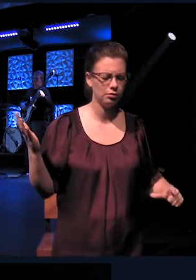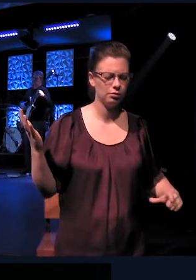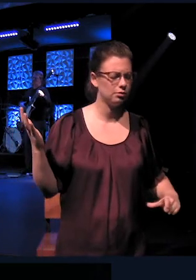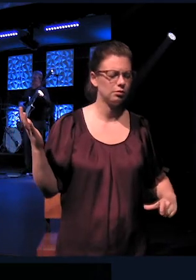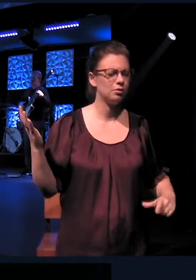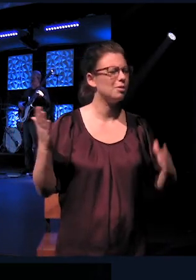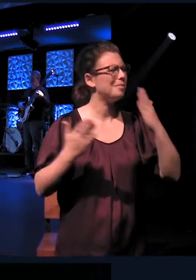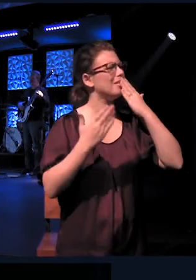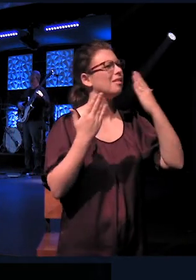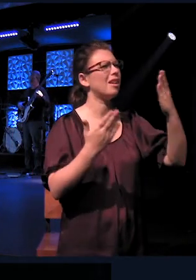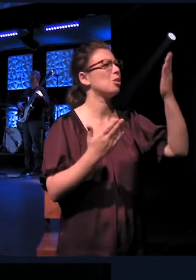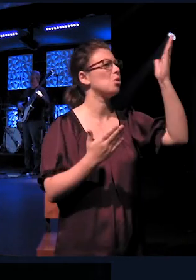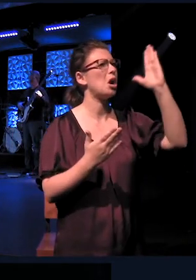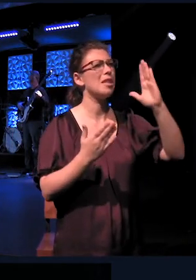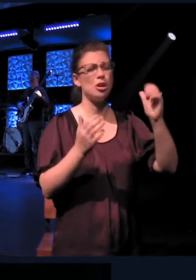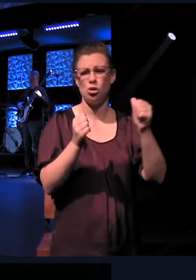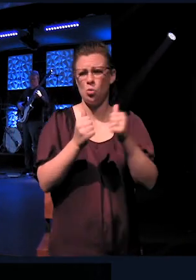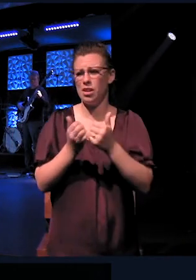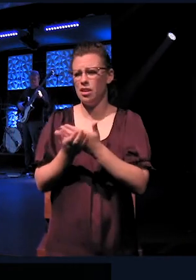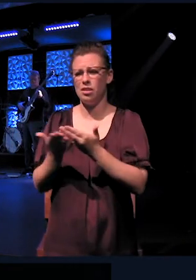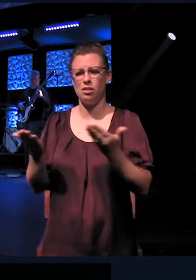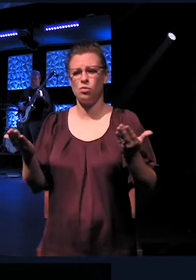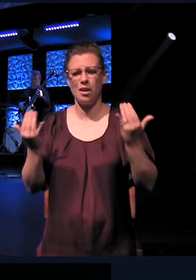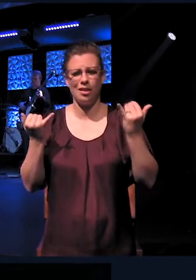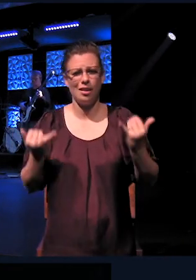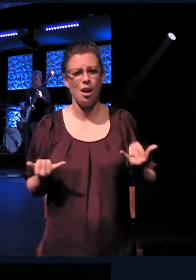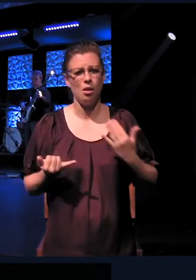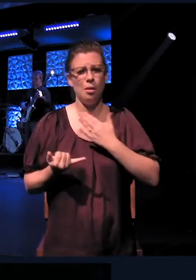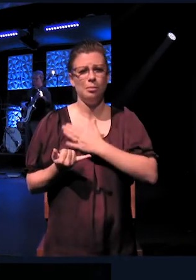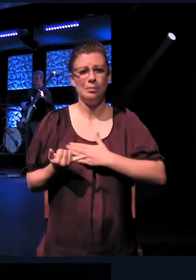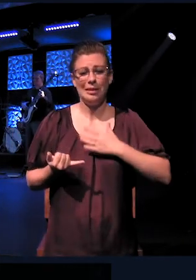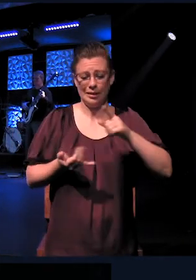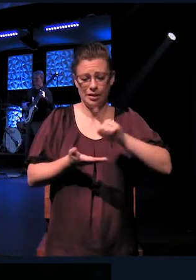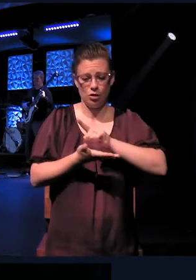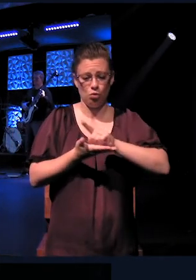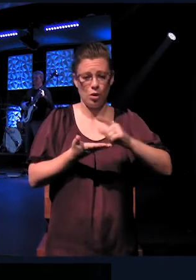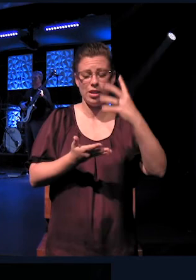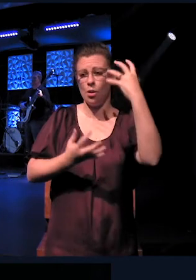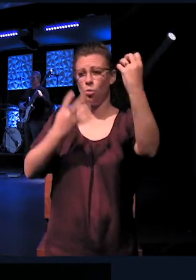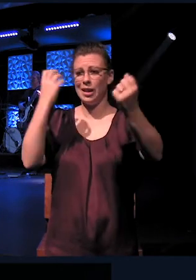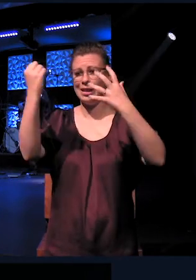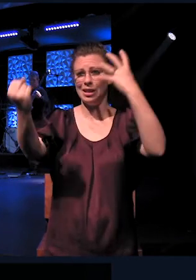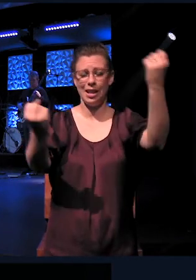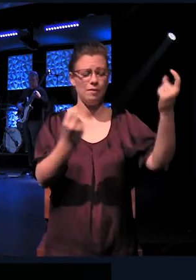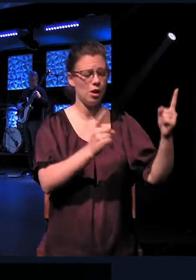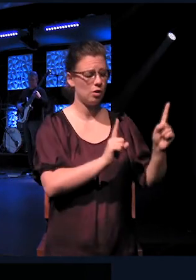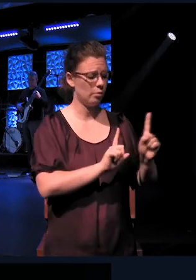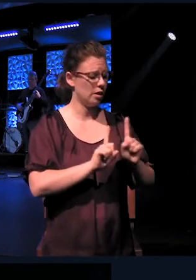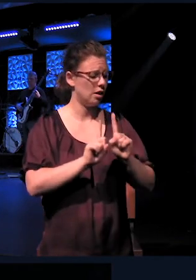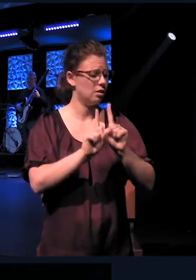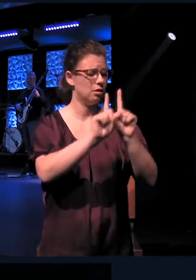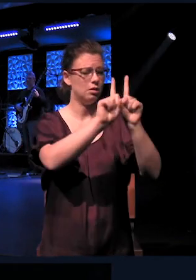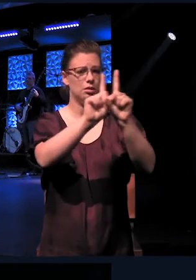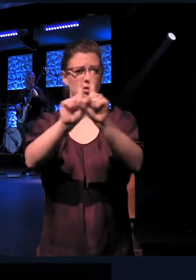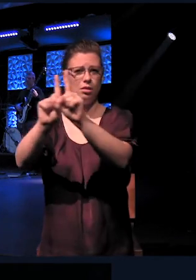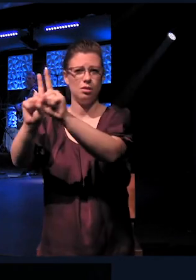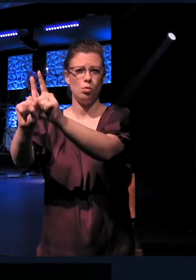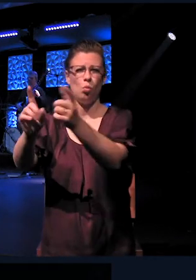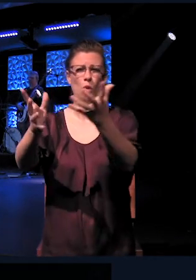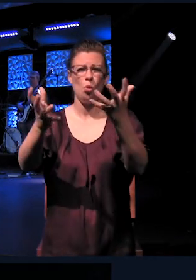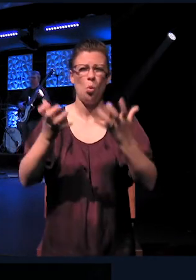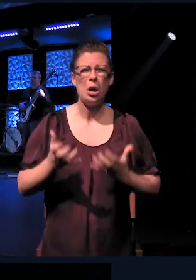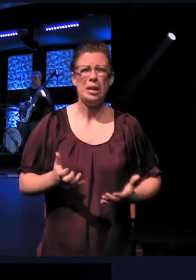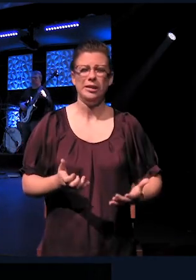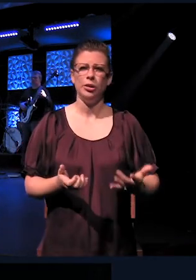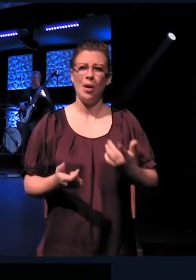Thank you, God, that you are with us. We ask that you would be with us as we go into this week, that we'd be tangibly aware of your presence as